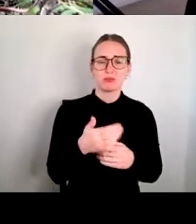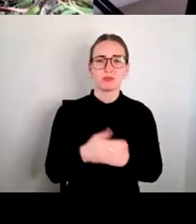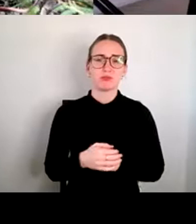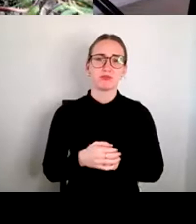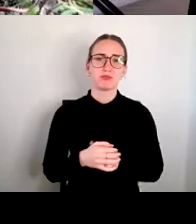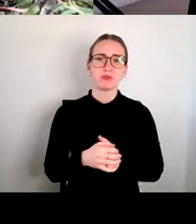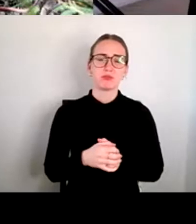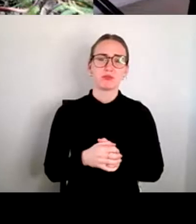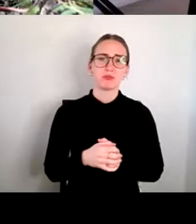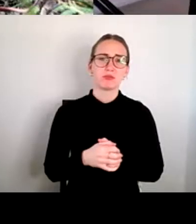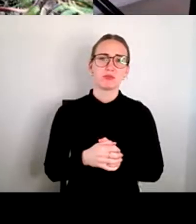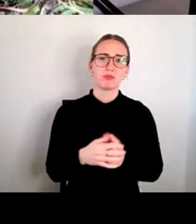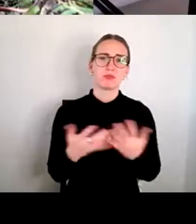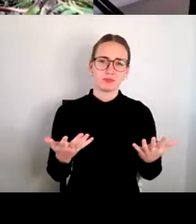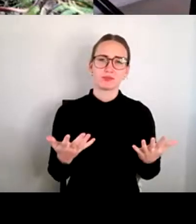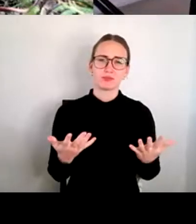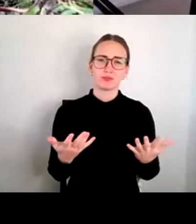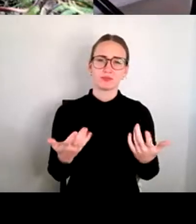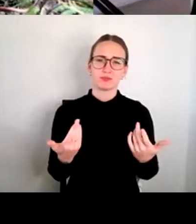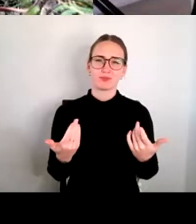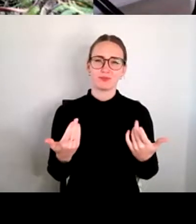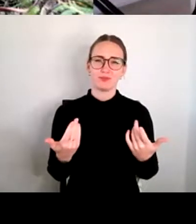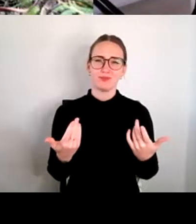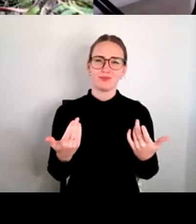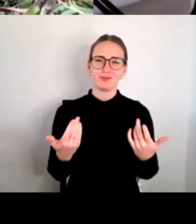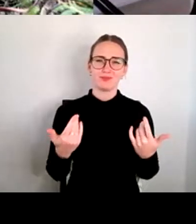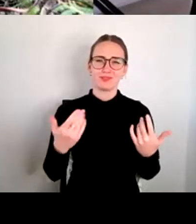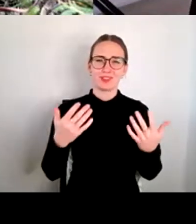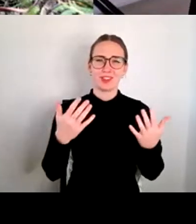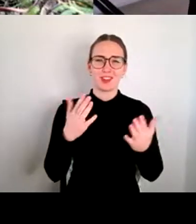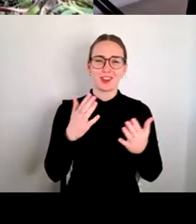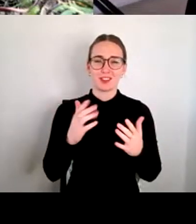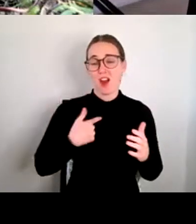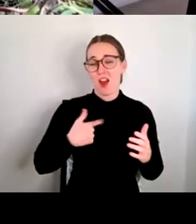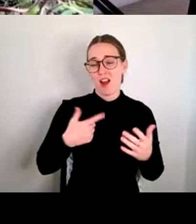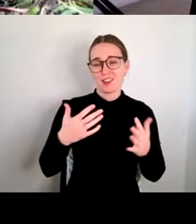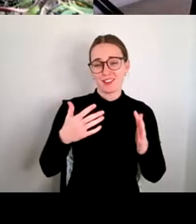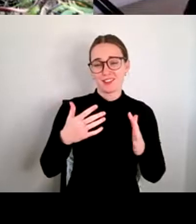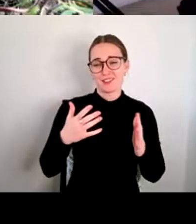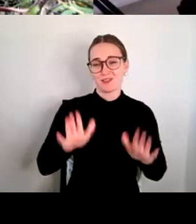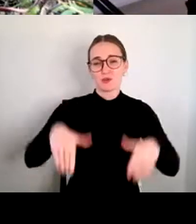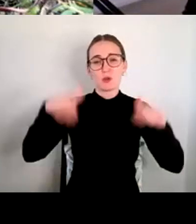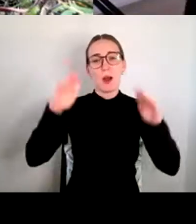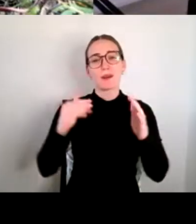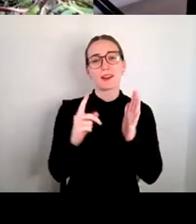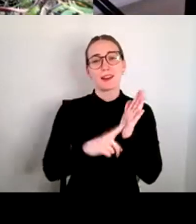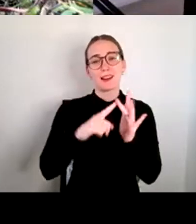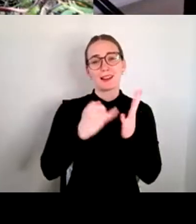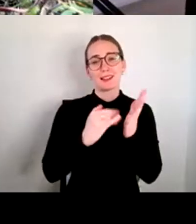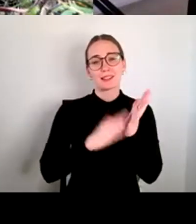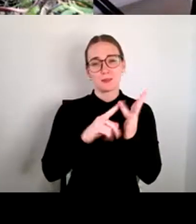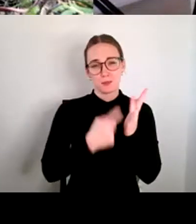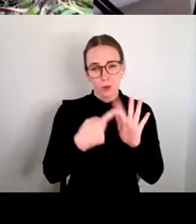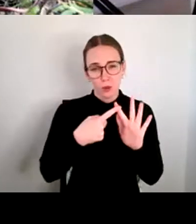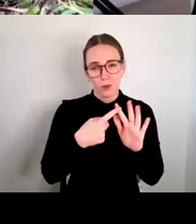Yeah, there's this real pull up and down the East Coast. I grew up in Lismore, so Bundjalung, right near Lennox